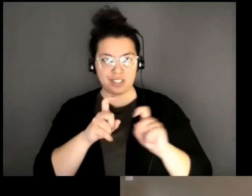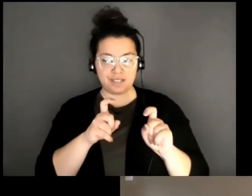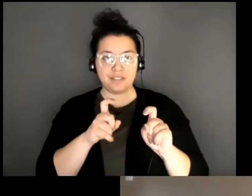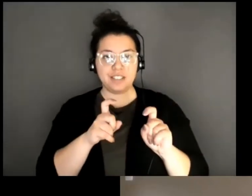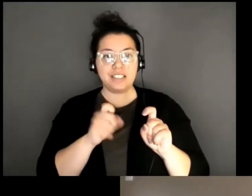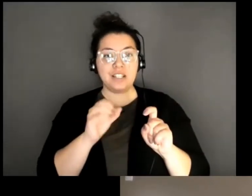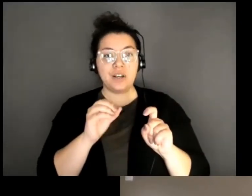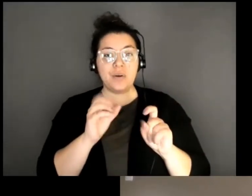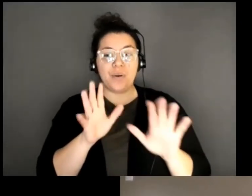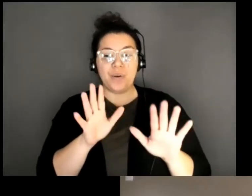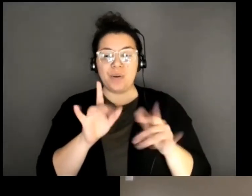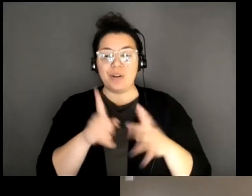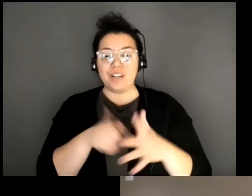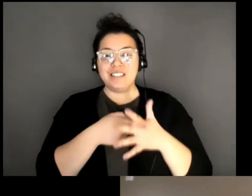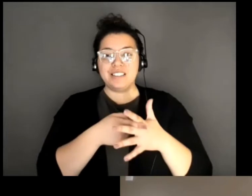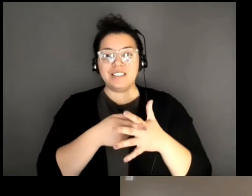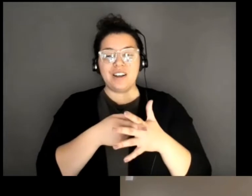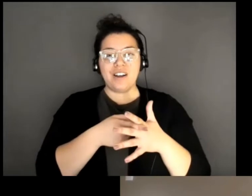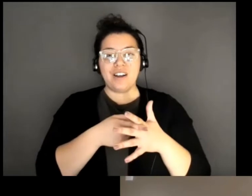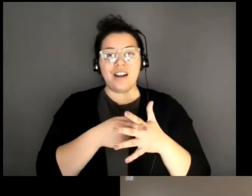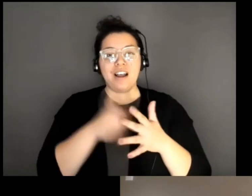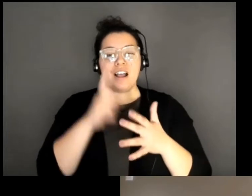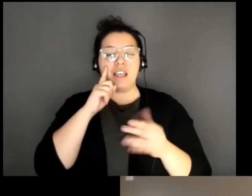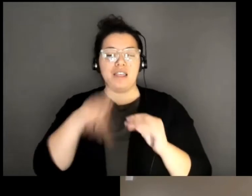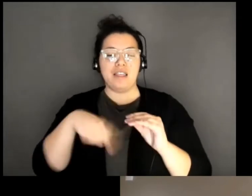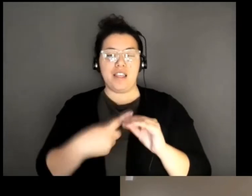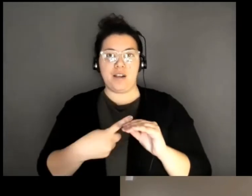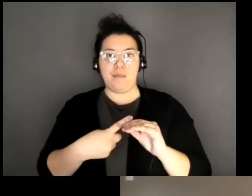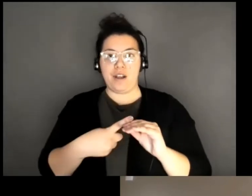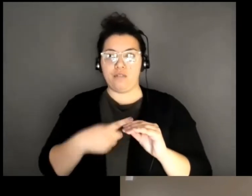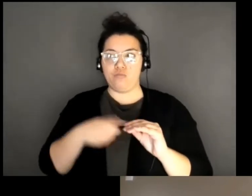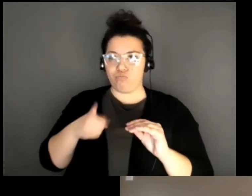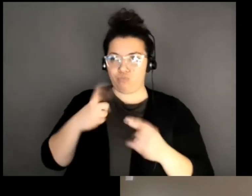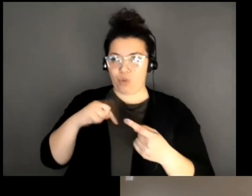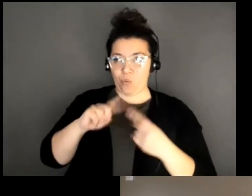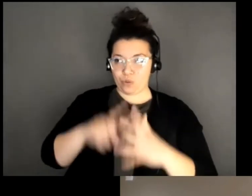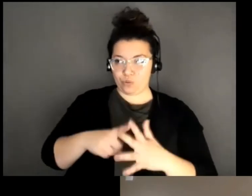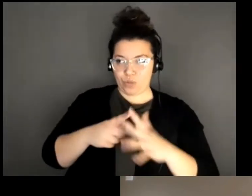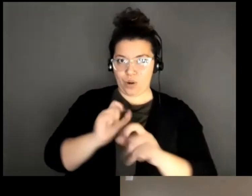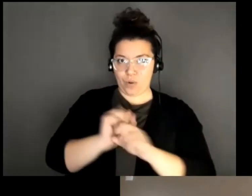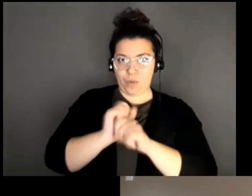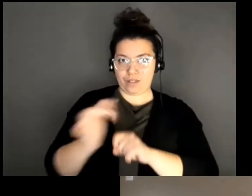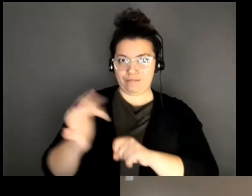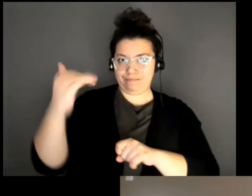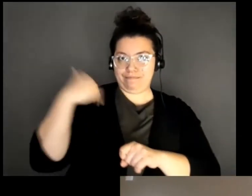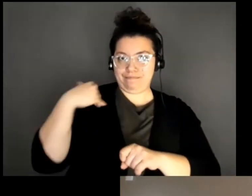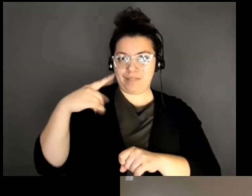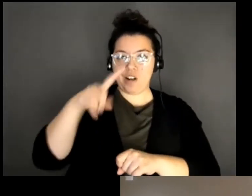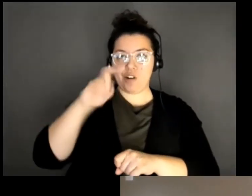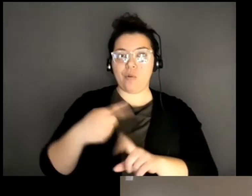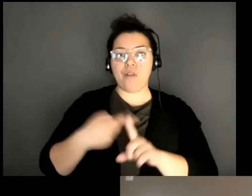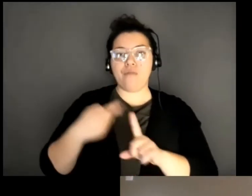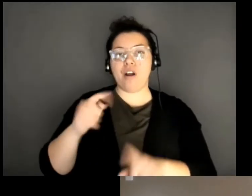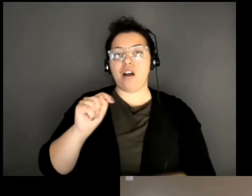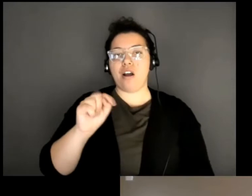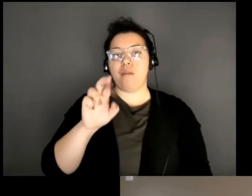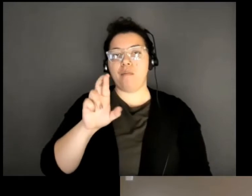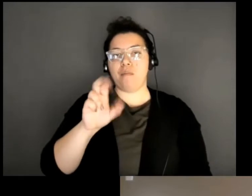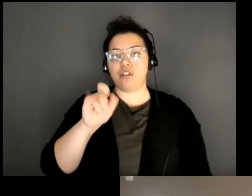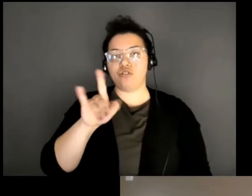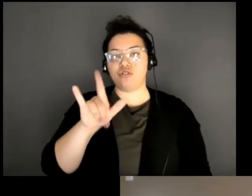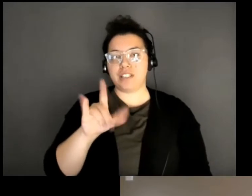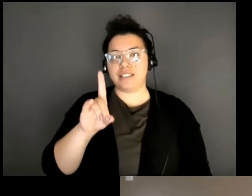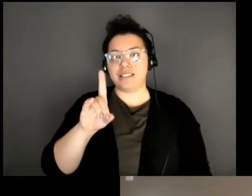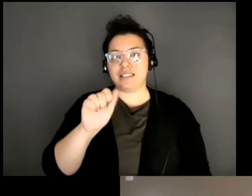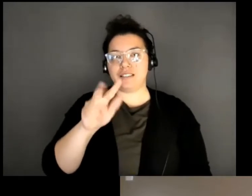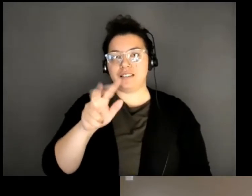start at sort of the beginning of the career, Mr. Lefkowitz. We have a question from Miss Tracy Davenport, a teacher in